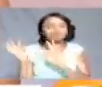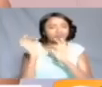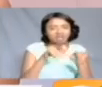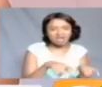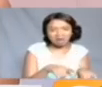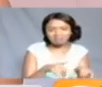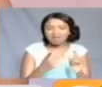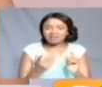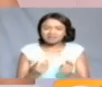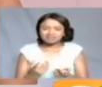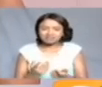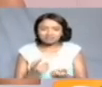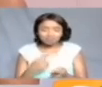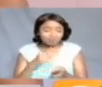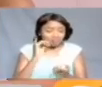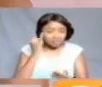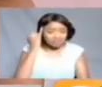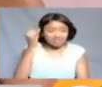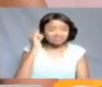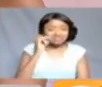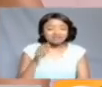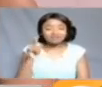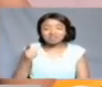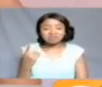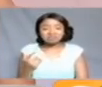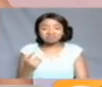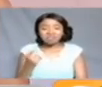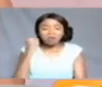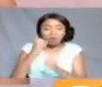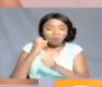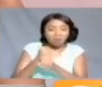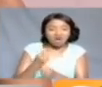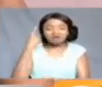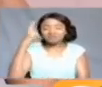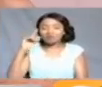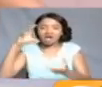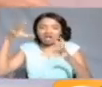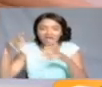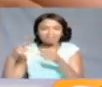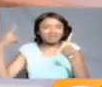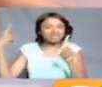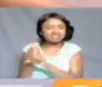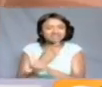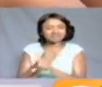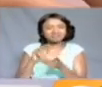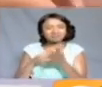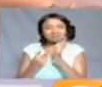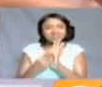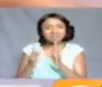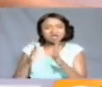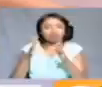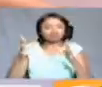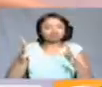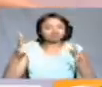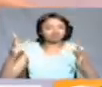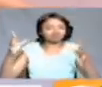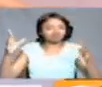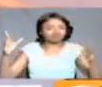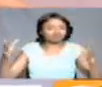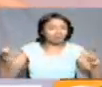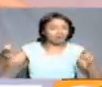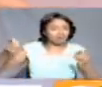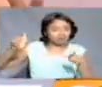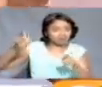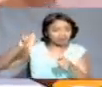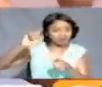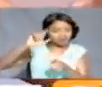just imagine if he worked for a trap house, if he worked for a trap company, now his sphere of influence just grows and grows and grows and grows.